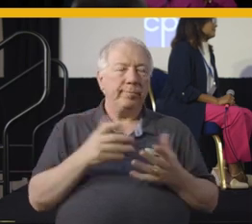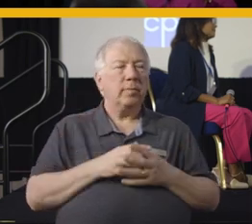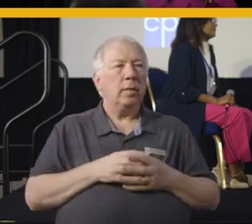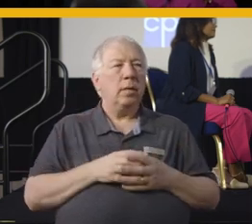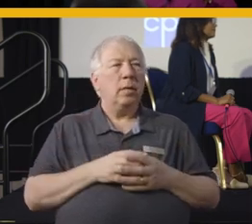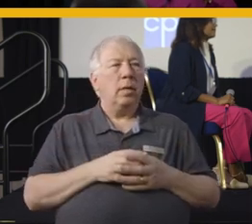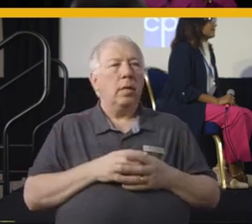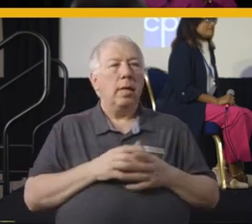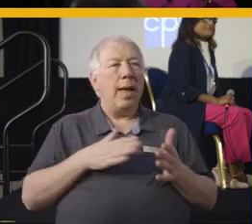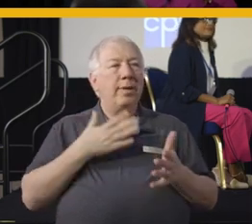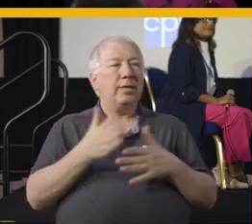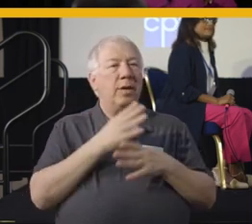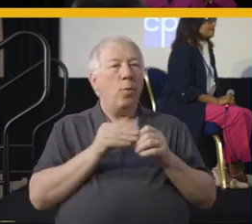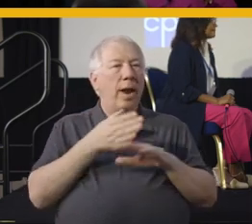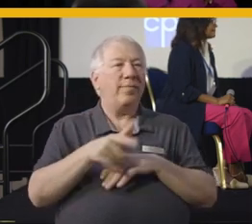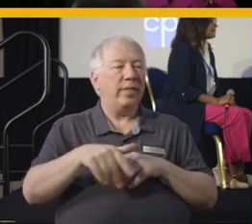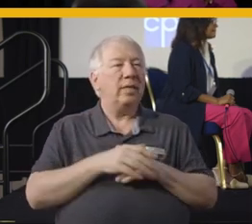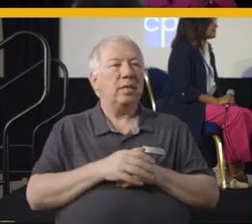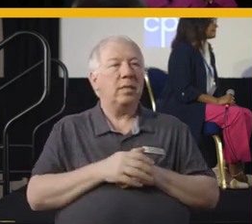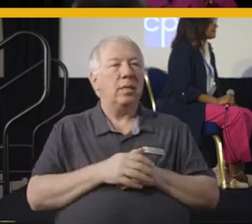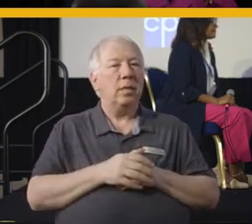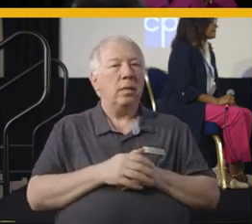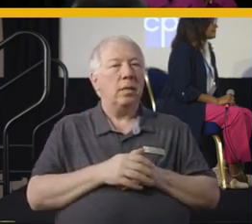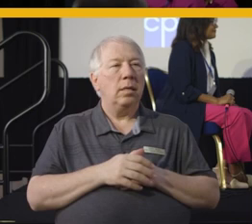group there. But happy to share more after this. But